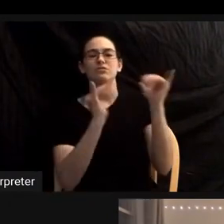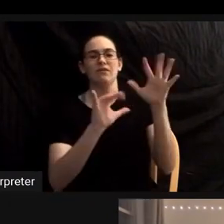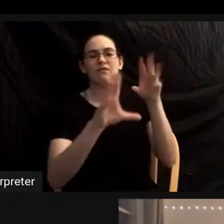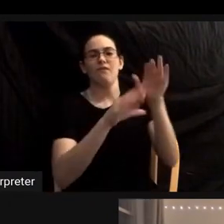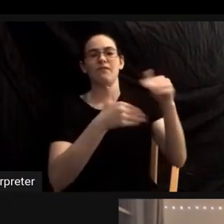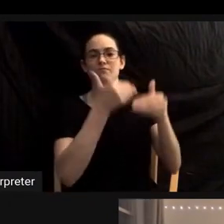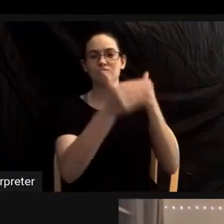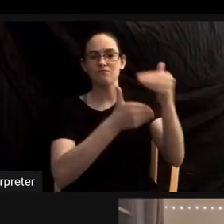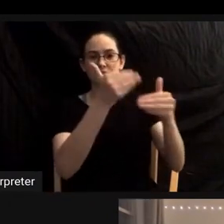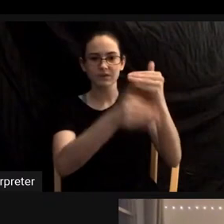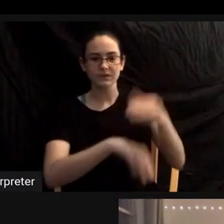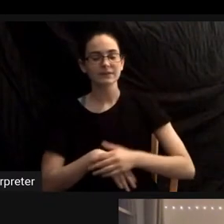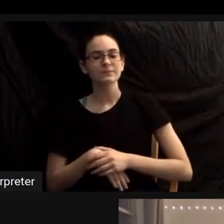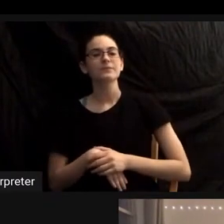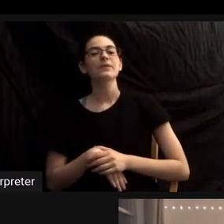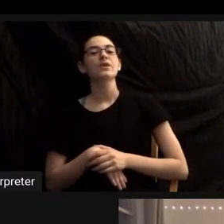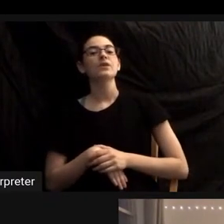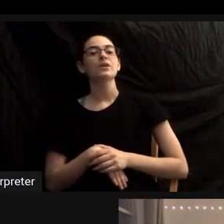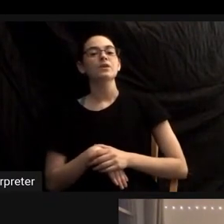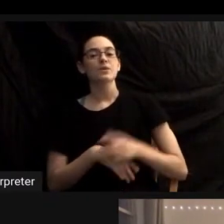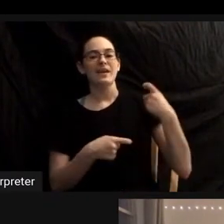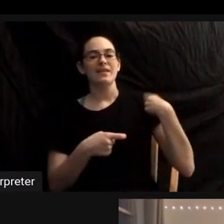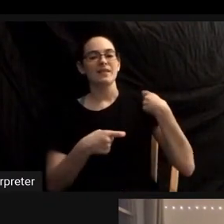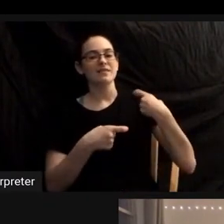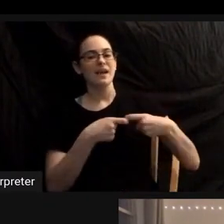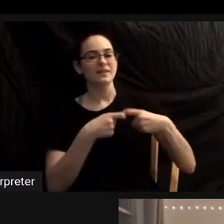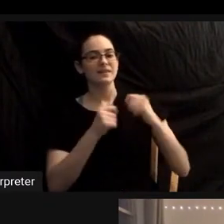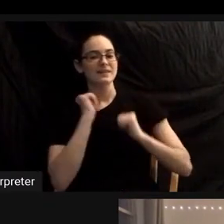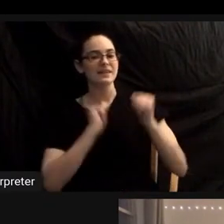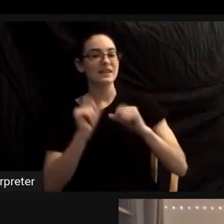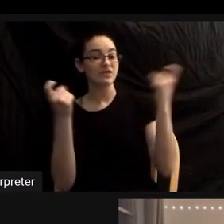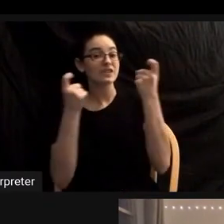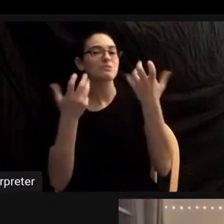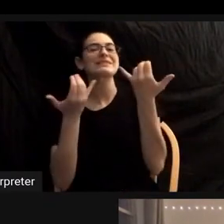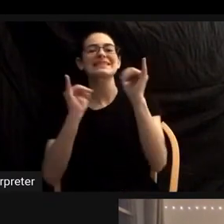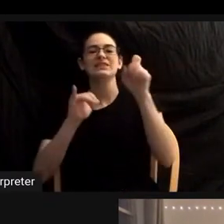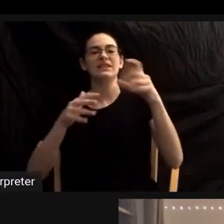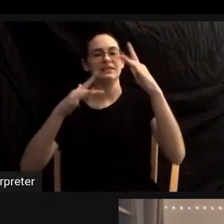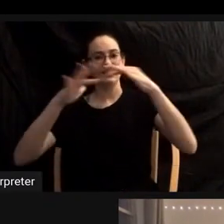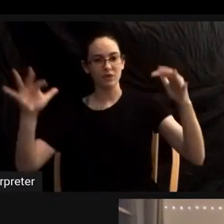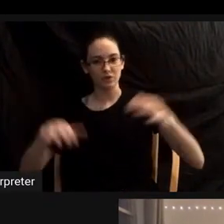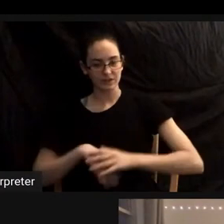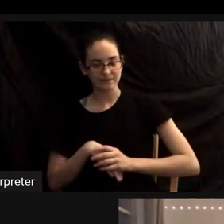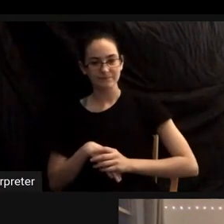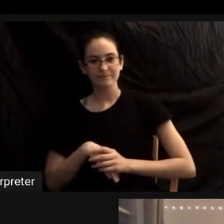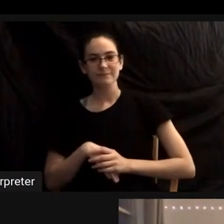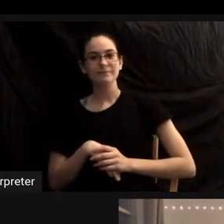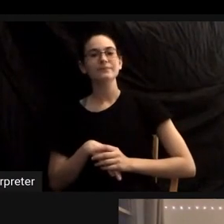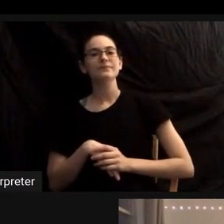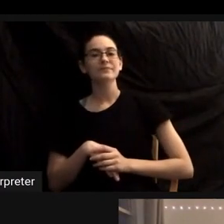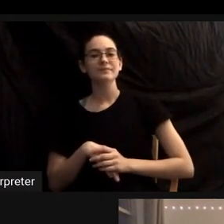a Latinx theater festival, that even within that, there has to be diversity, you know? There has to be, you